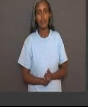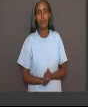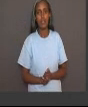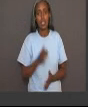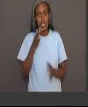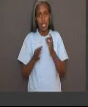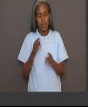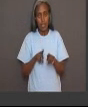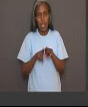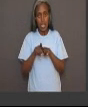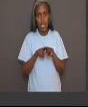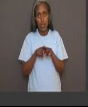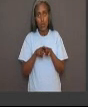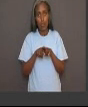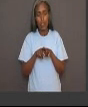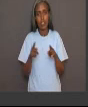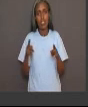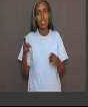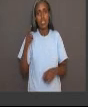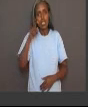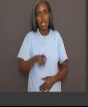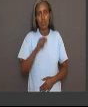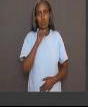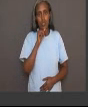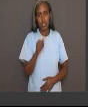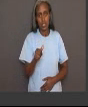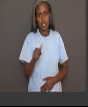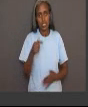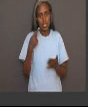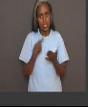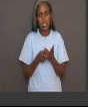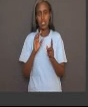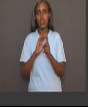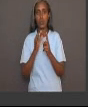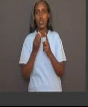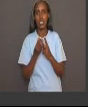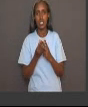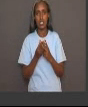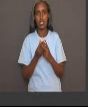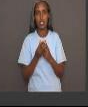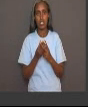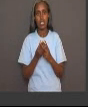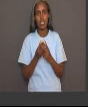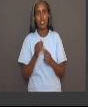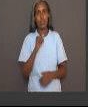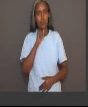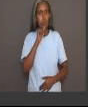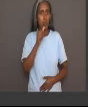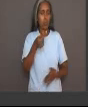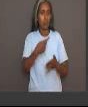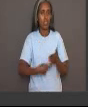If an argument does not meet these conditions, it is not